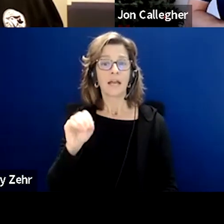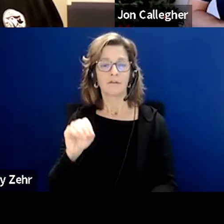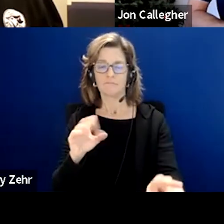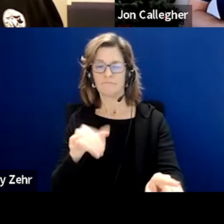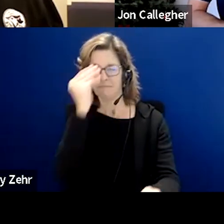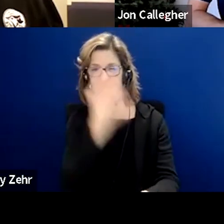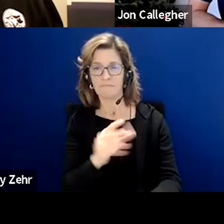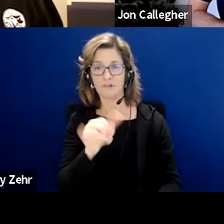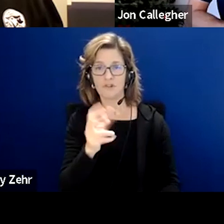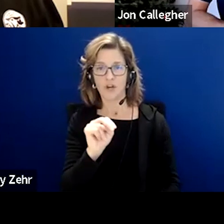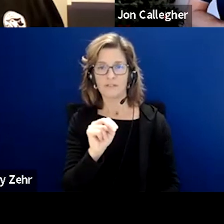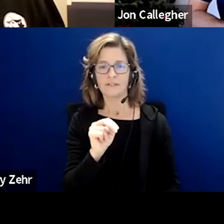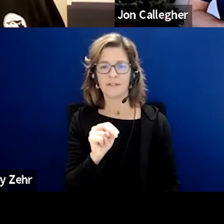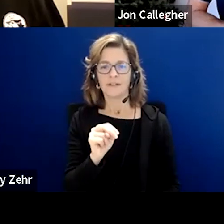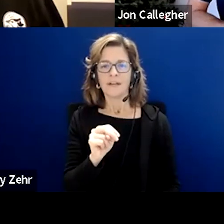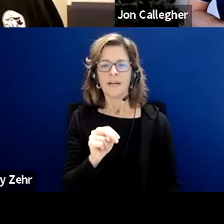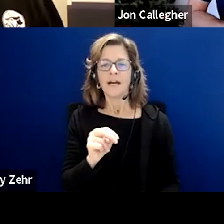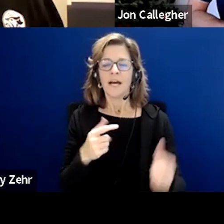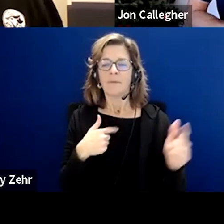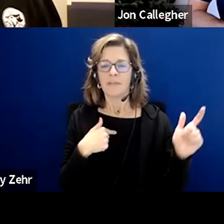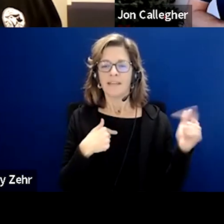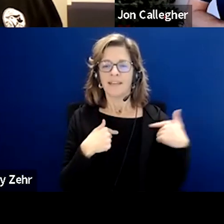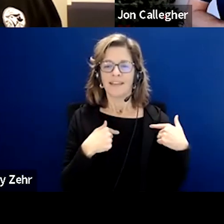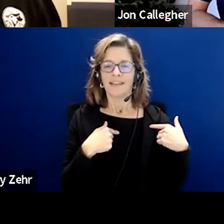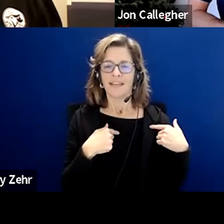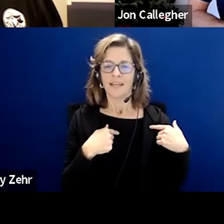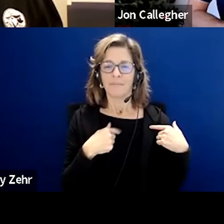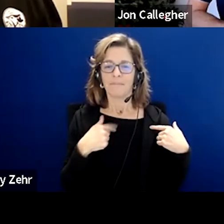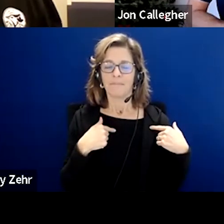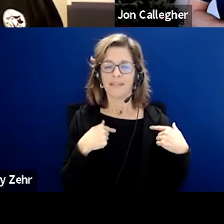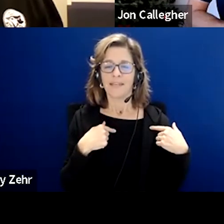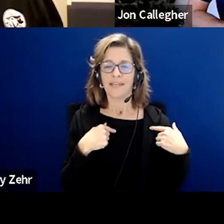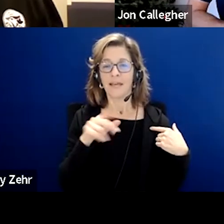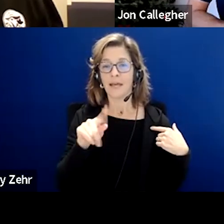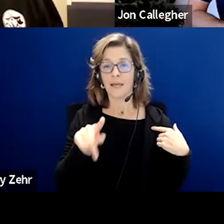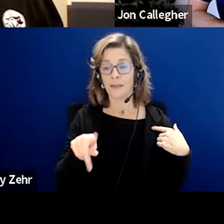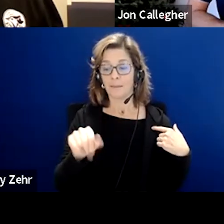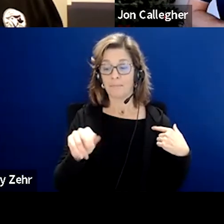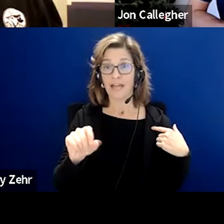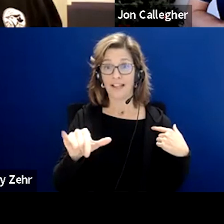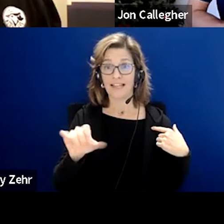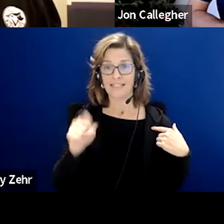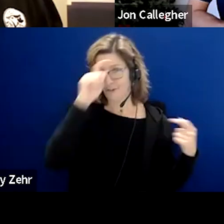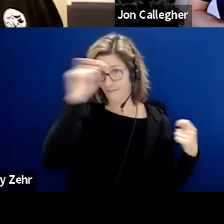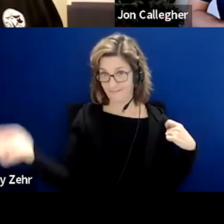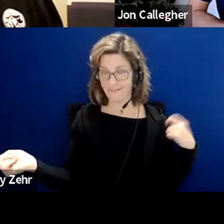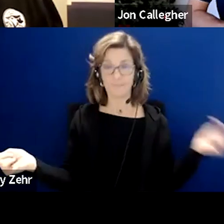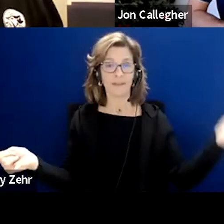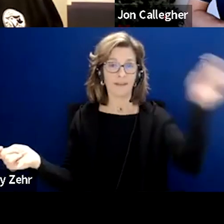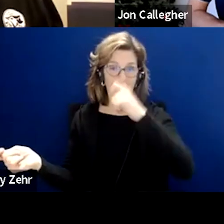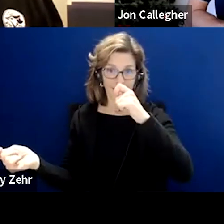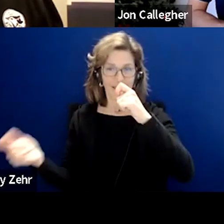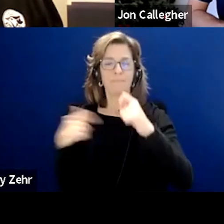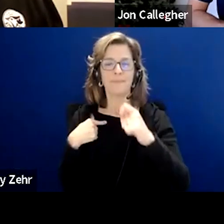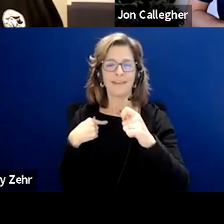would also add, and I'm going to swap my panelist hat off and put on my steering committee participant member hat, and